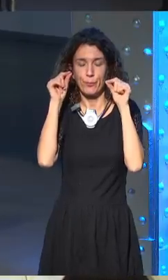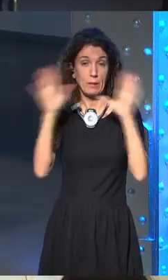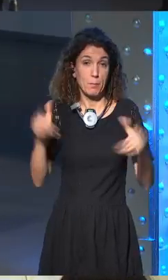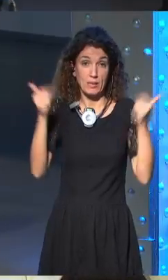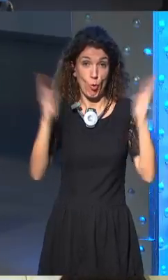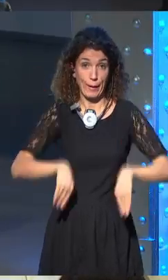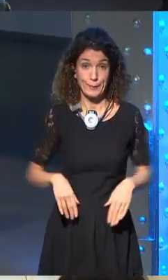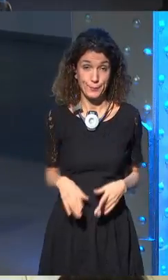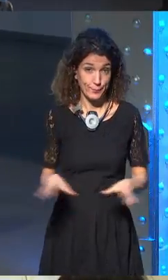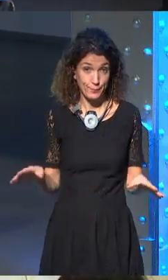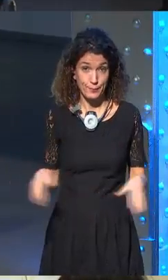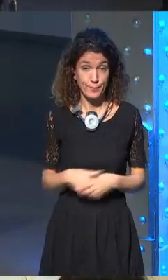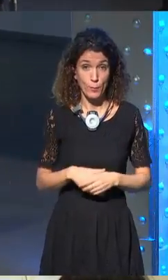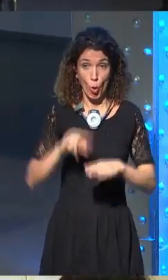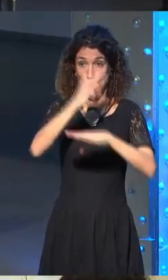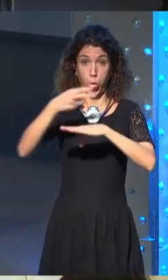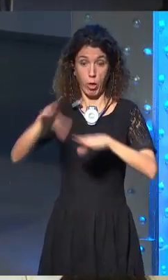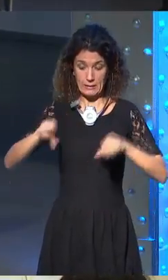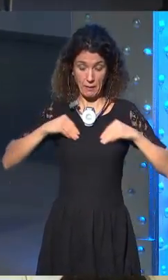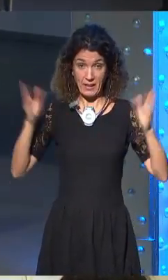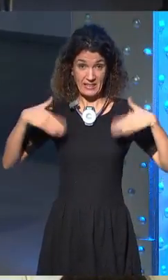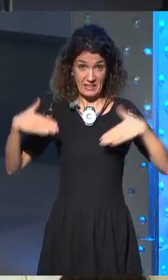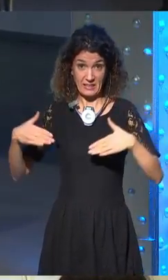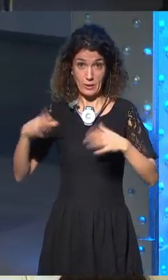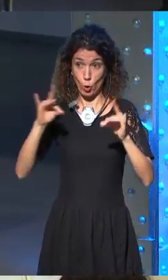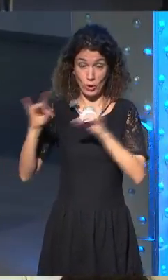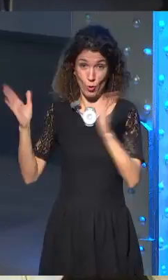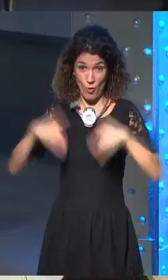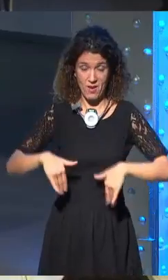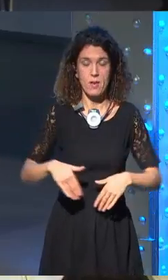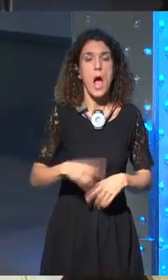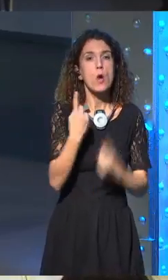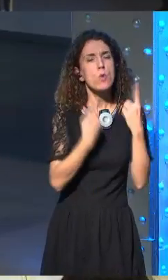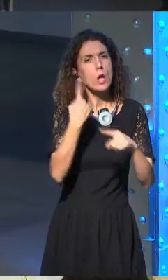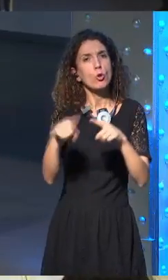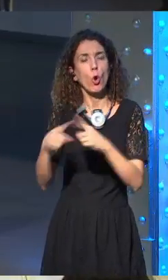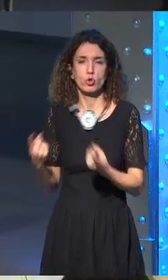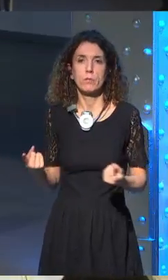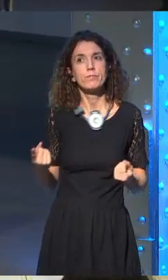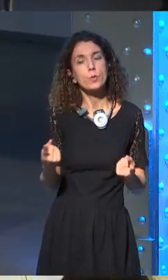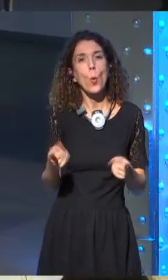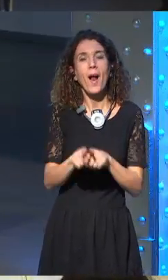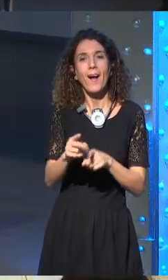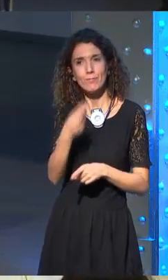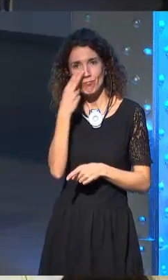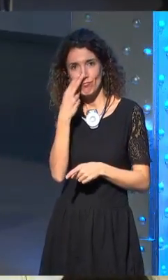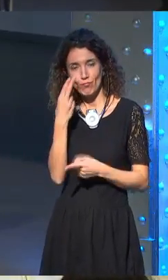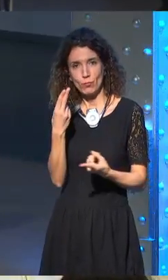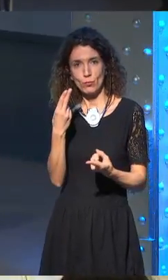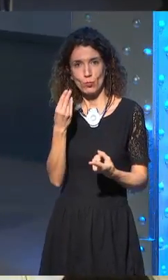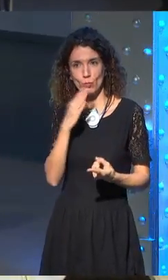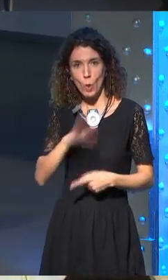So for me, it's, you know, there's certain aspects to it that are appealing, but I much prefer to sleep in a